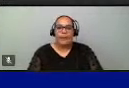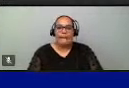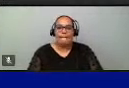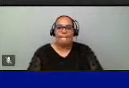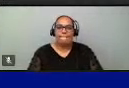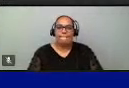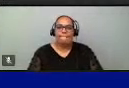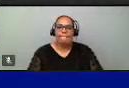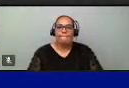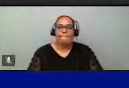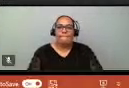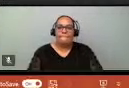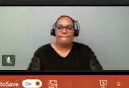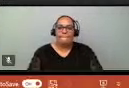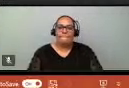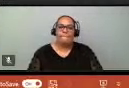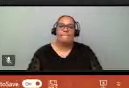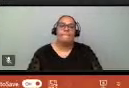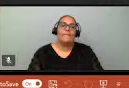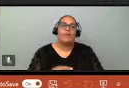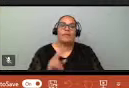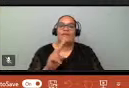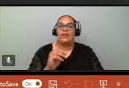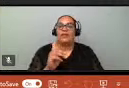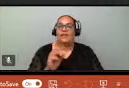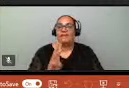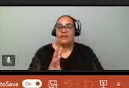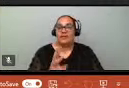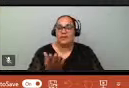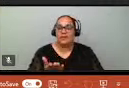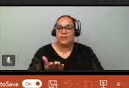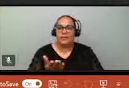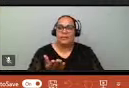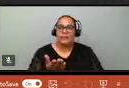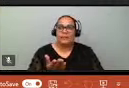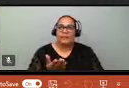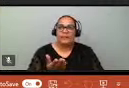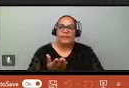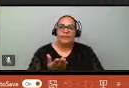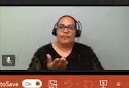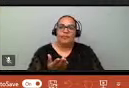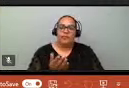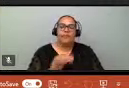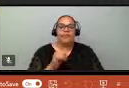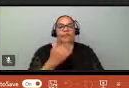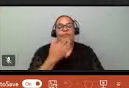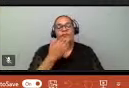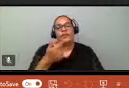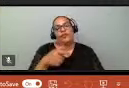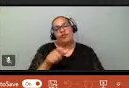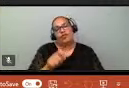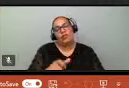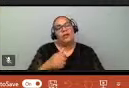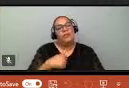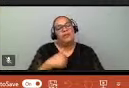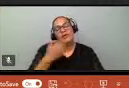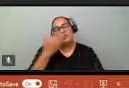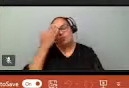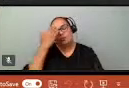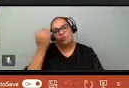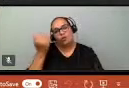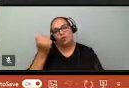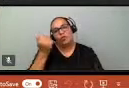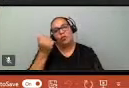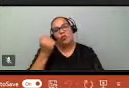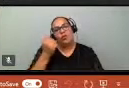Department I see member F yes thank you chair I do not know you